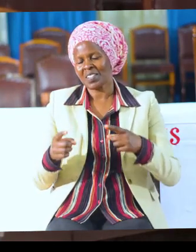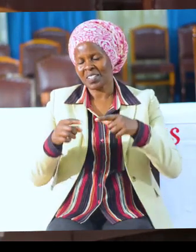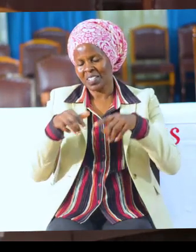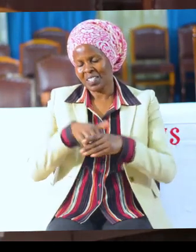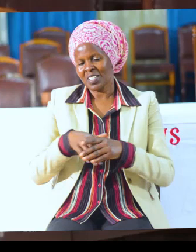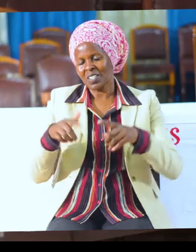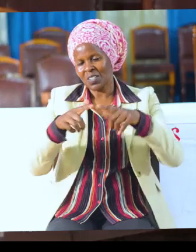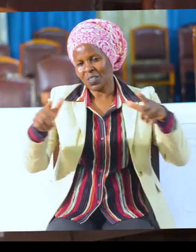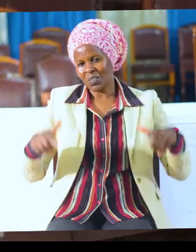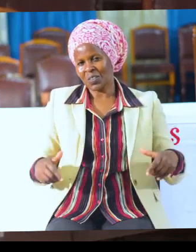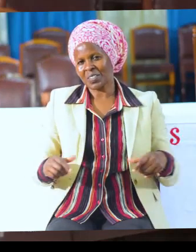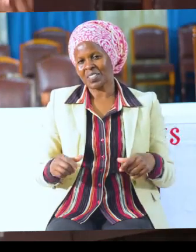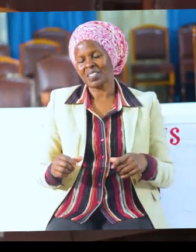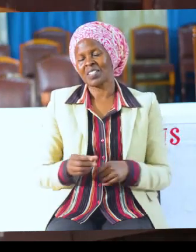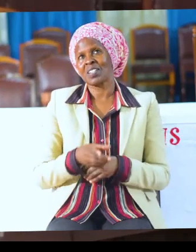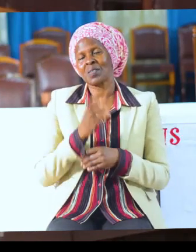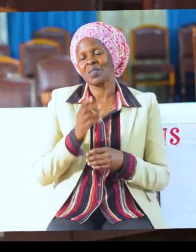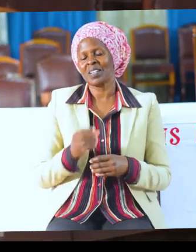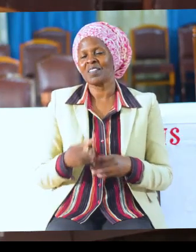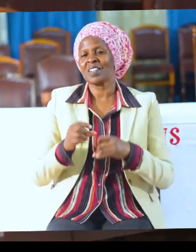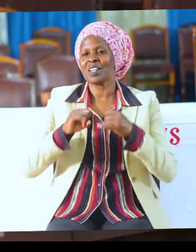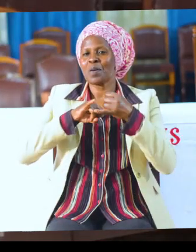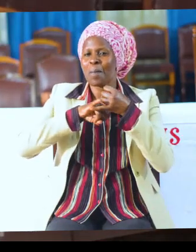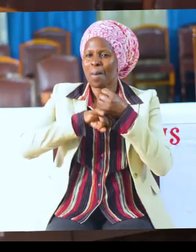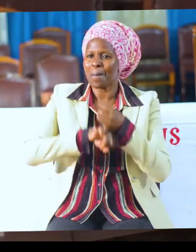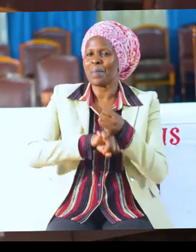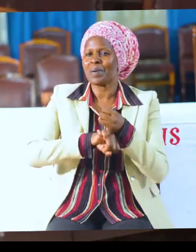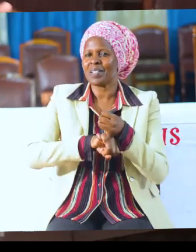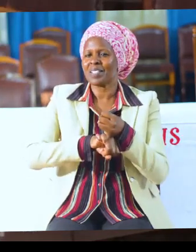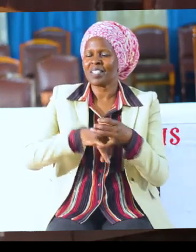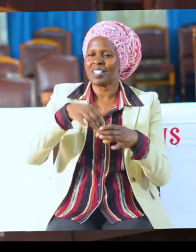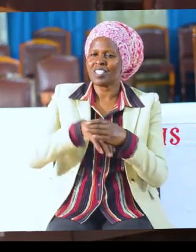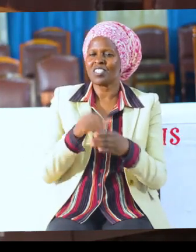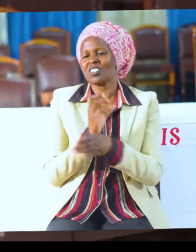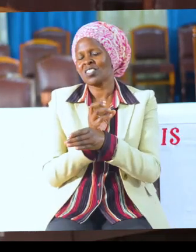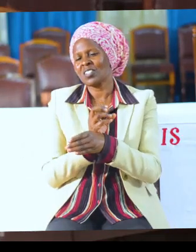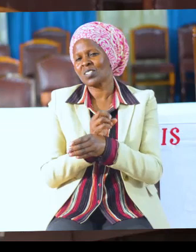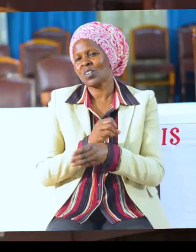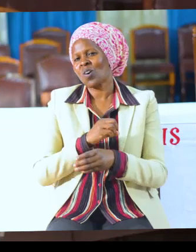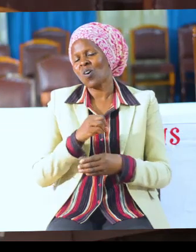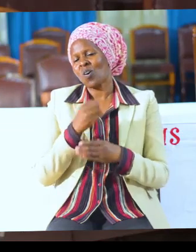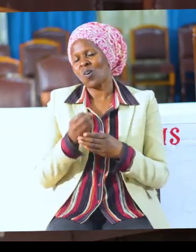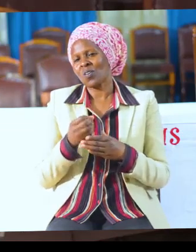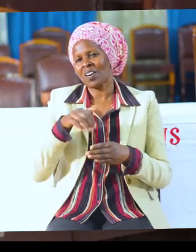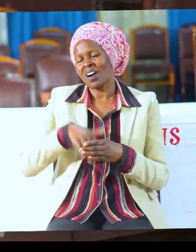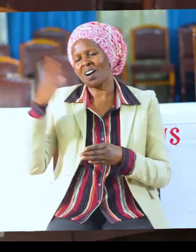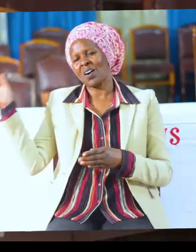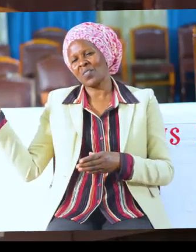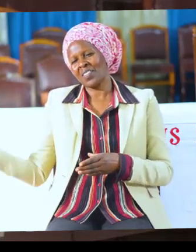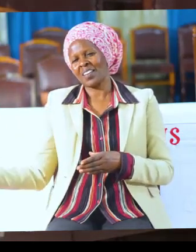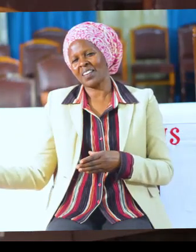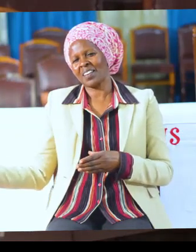table. Again, when we are coming to marry, whether you marry in church or actually you marry out